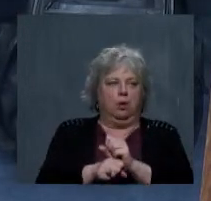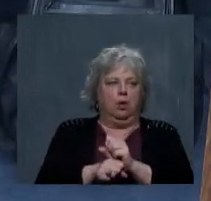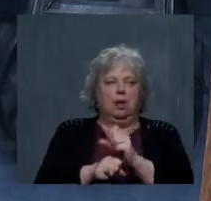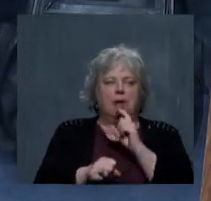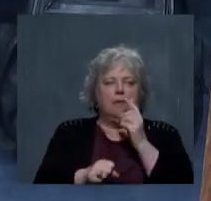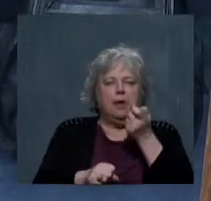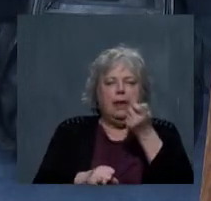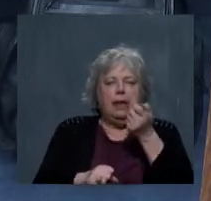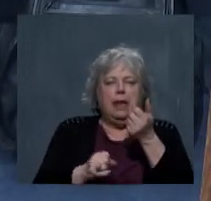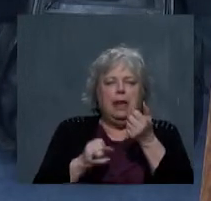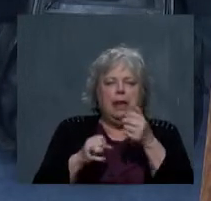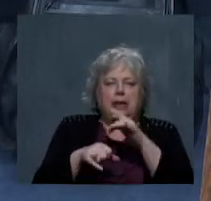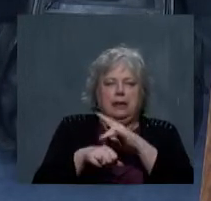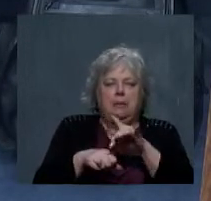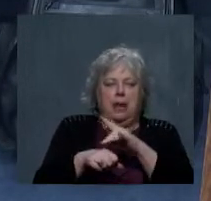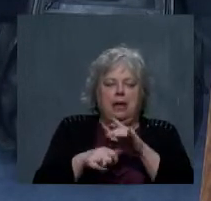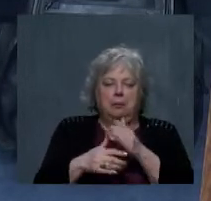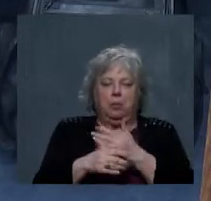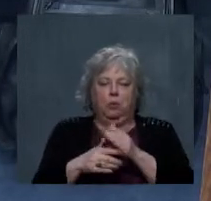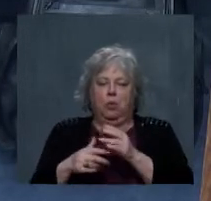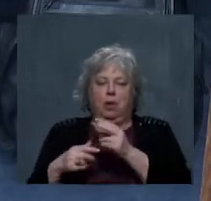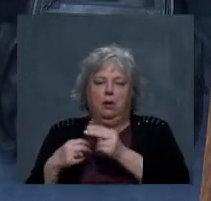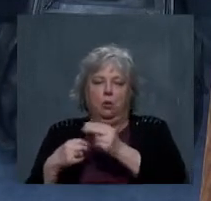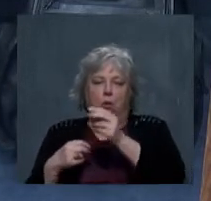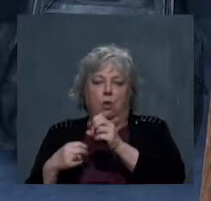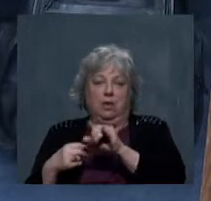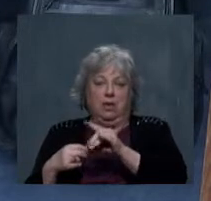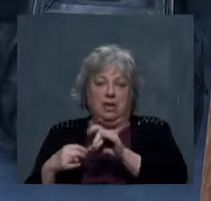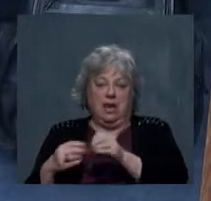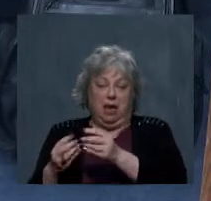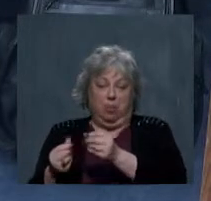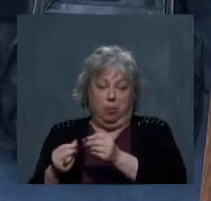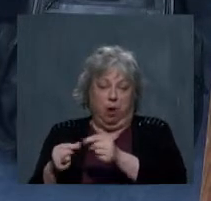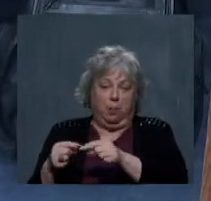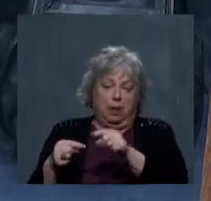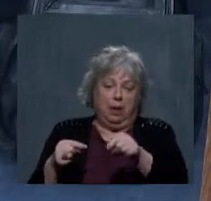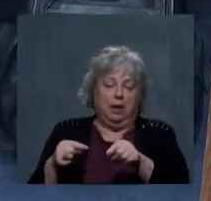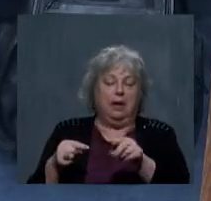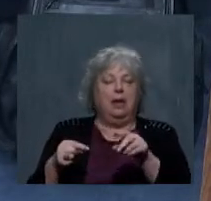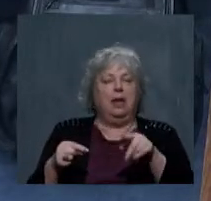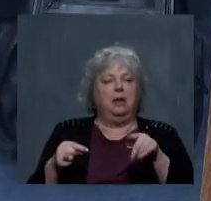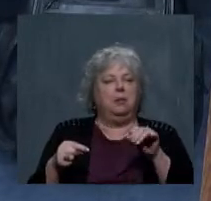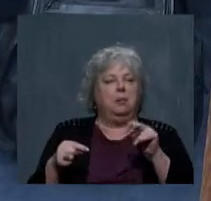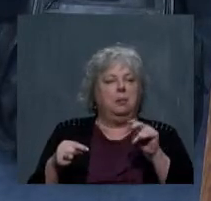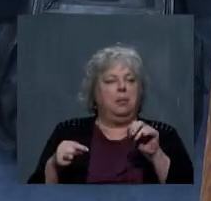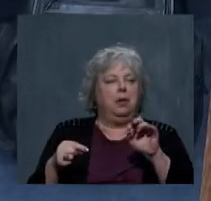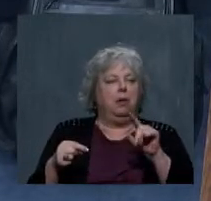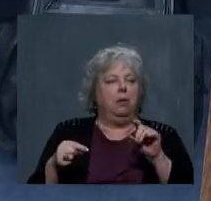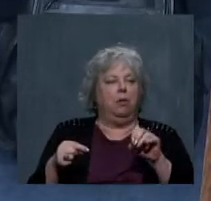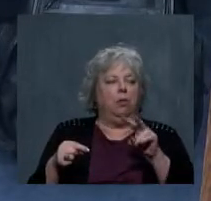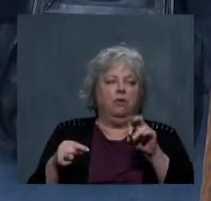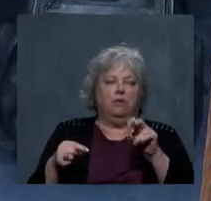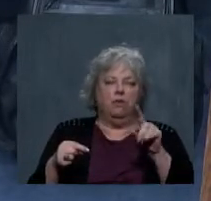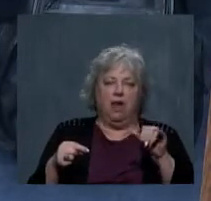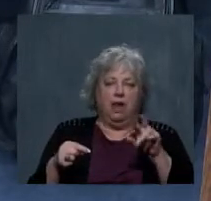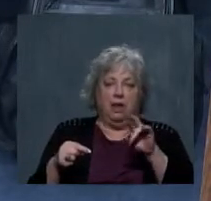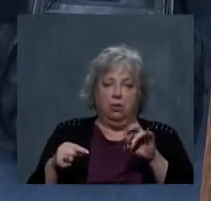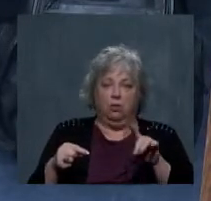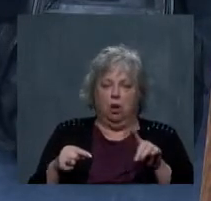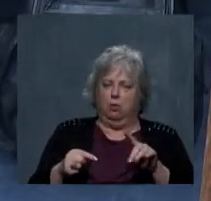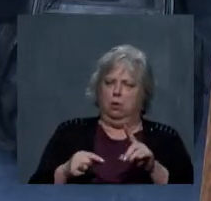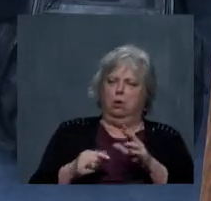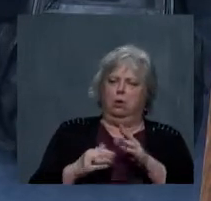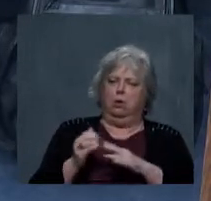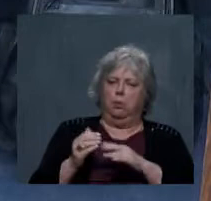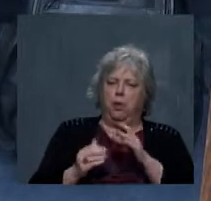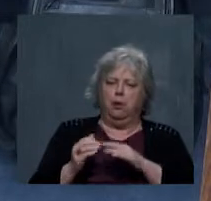northern side of Mr. Reese's property and Pinnacle Valley Road to construct the type of floodway